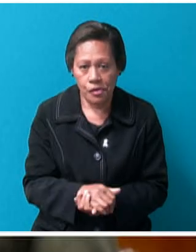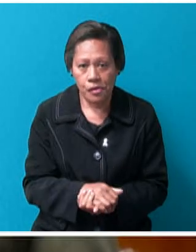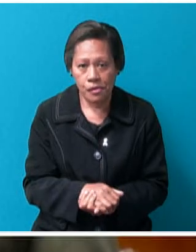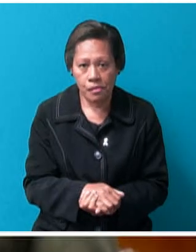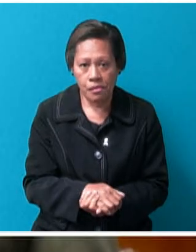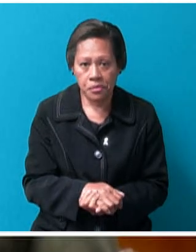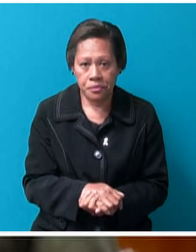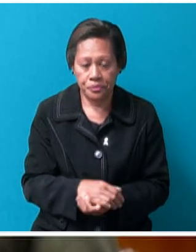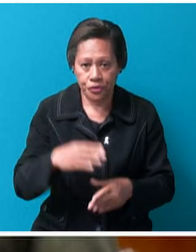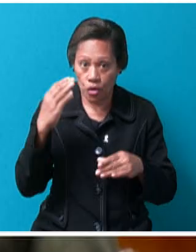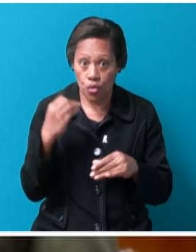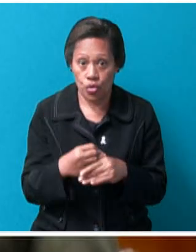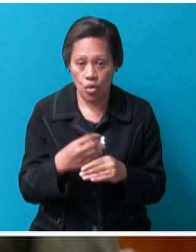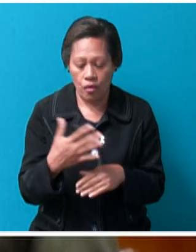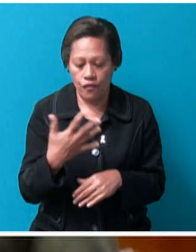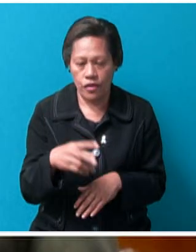A total of